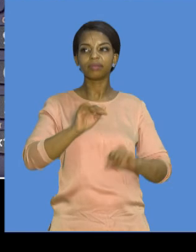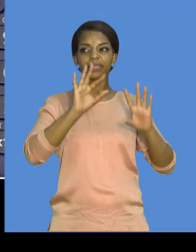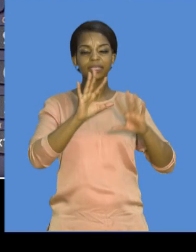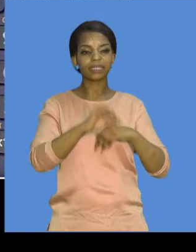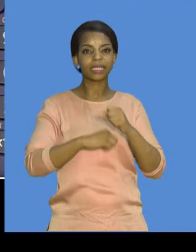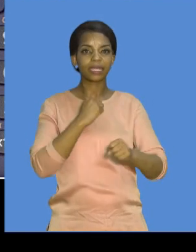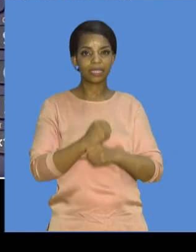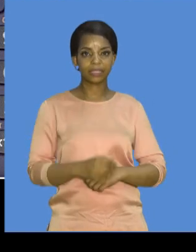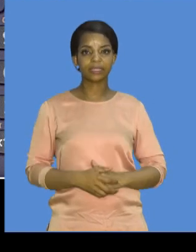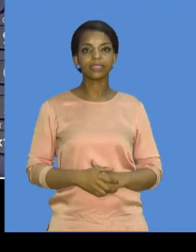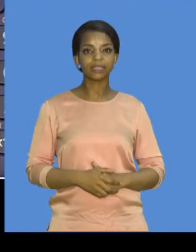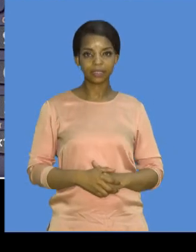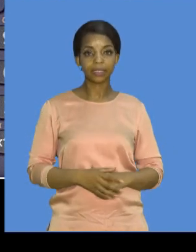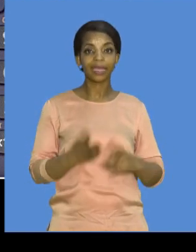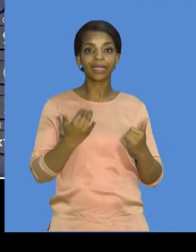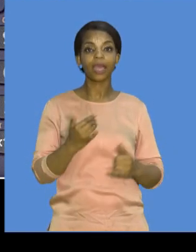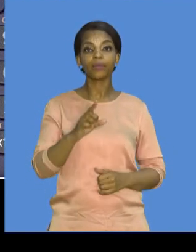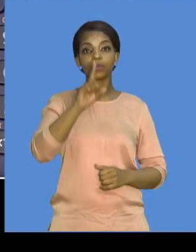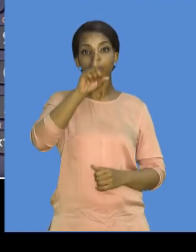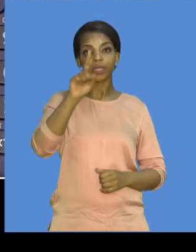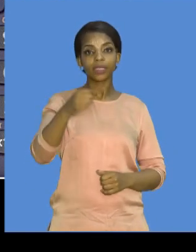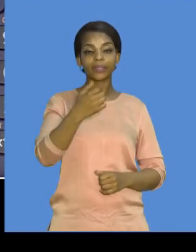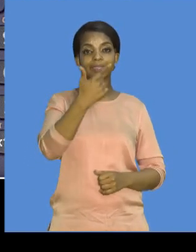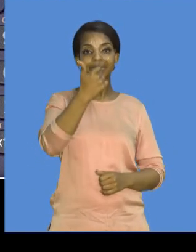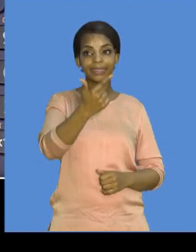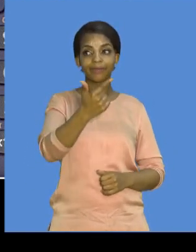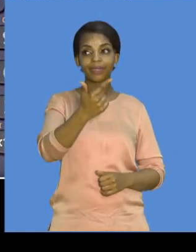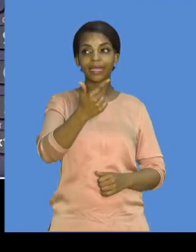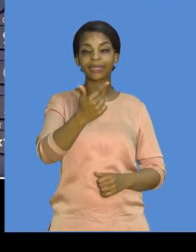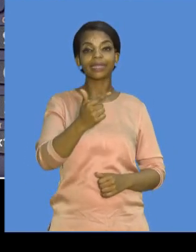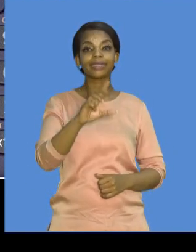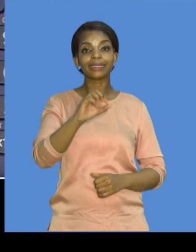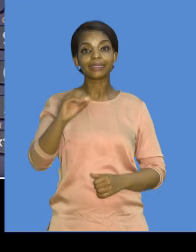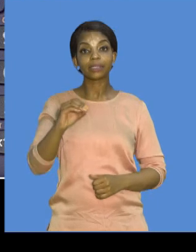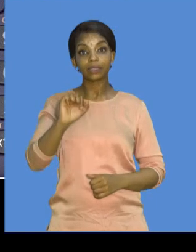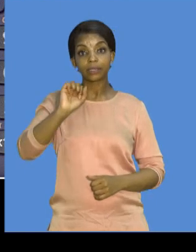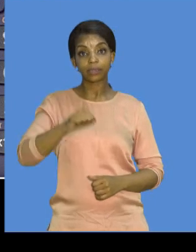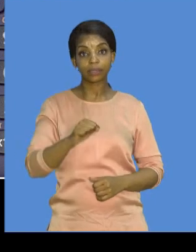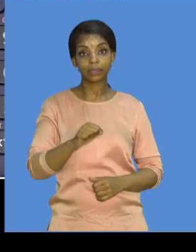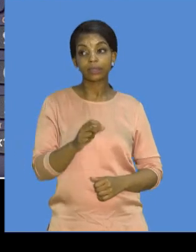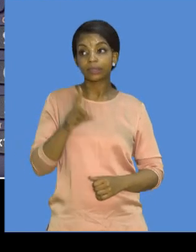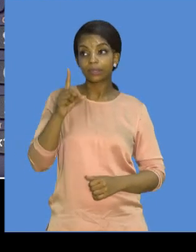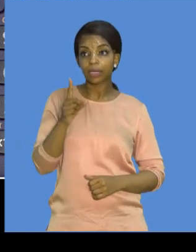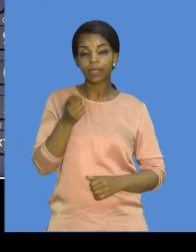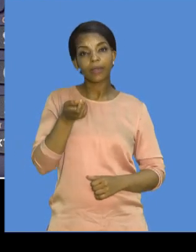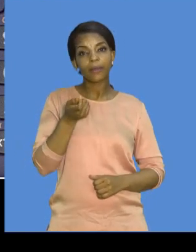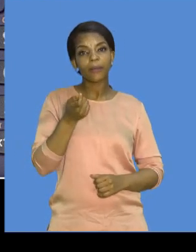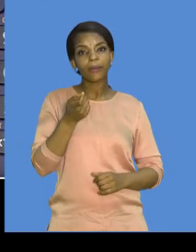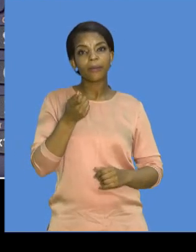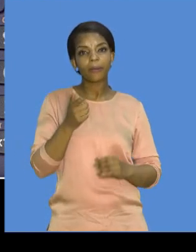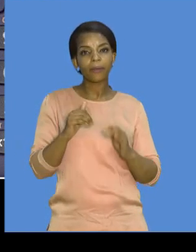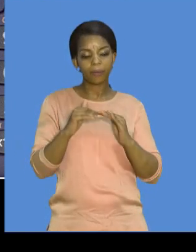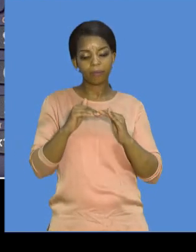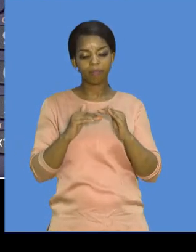years, you see, now it's 1,700, right? It actually is slightly less than